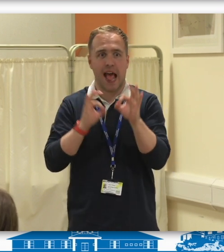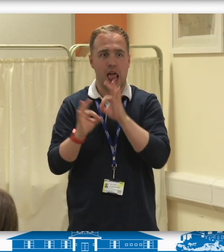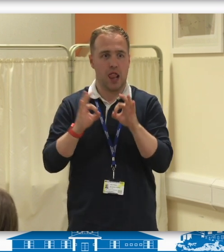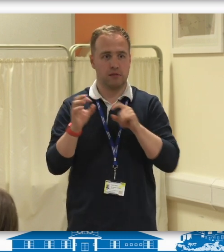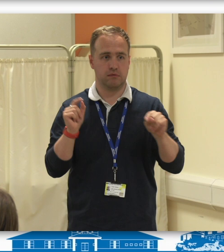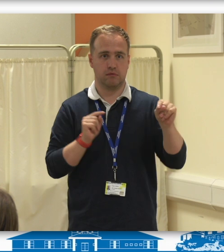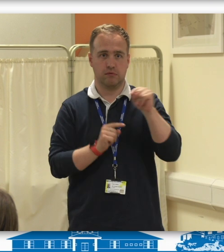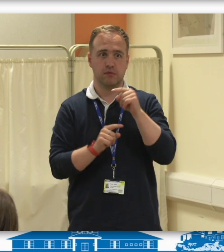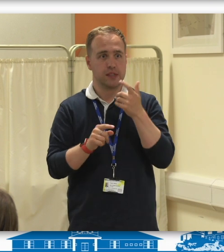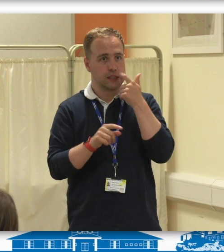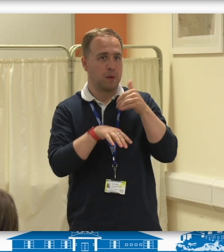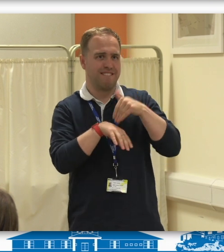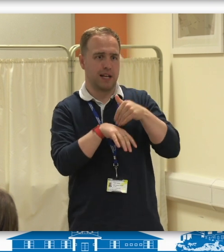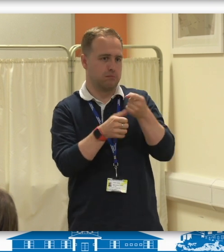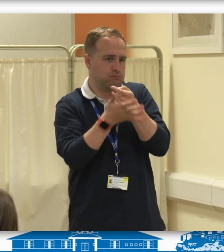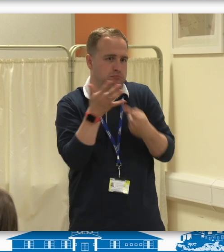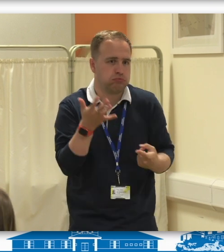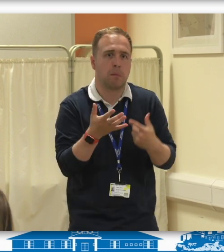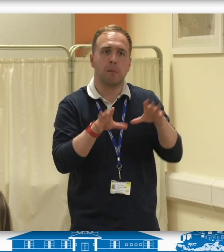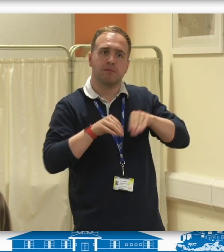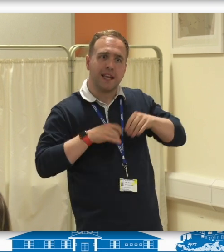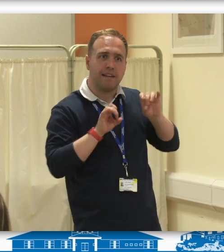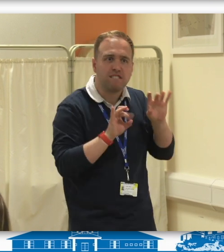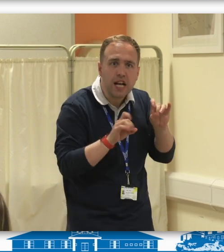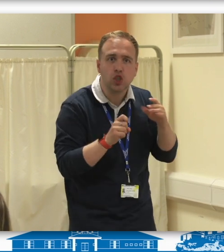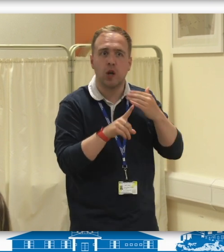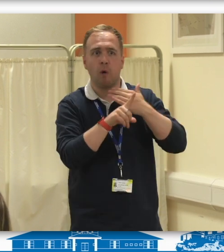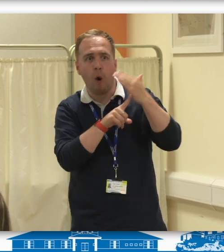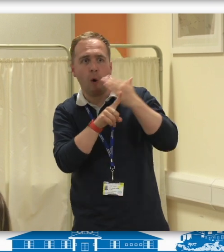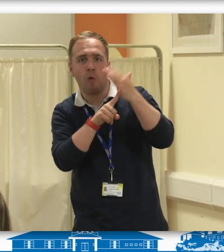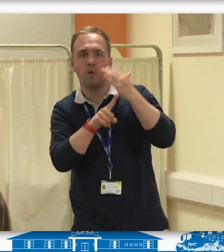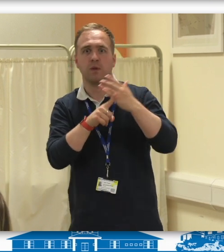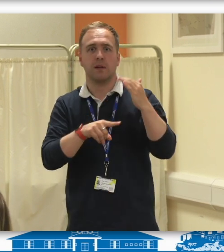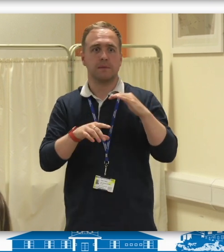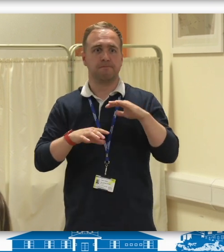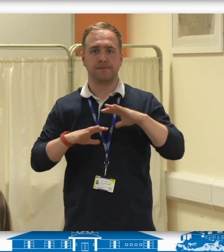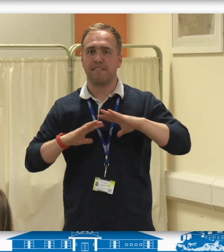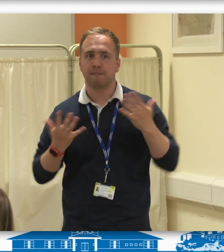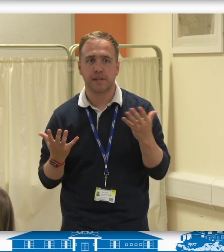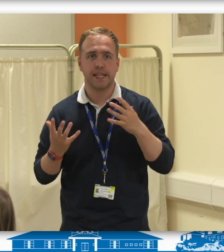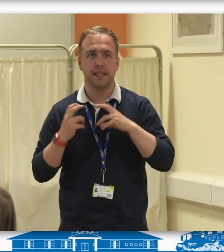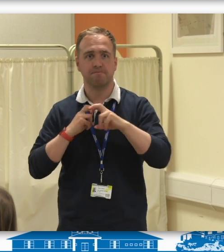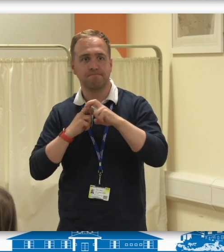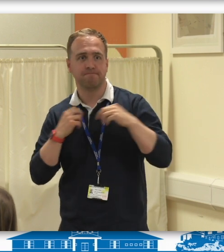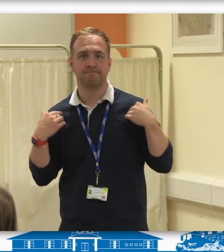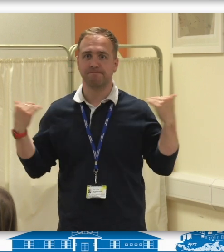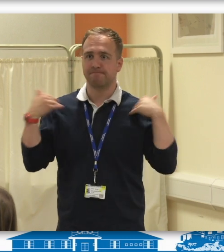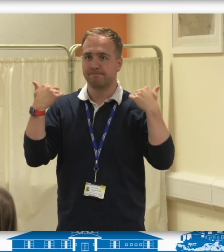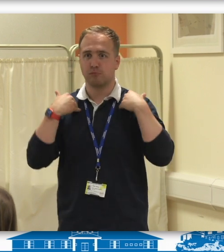disrupt the function of mitochondria, including infections, aging, lack of physical activity, oxidative stress.